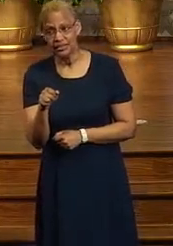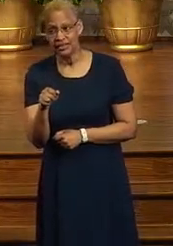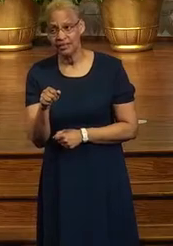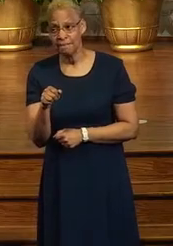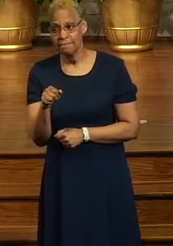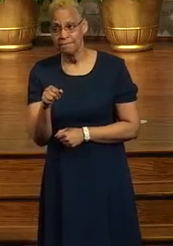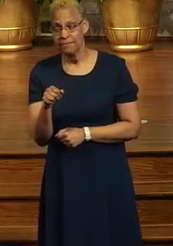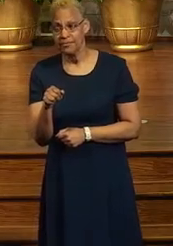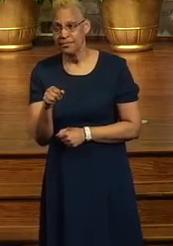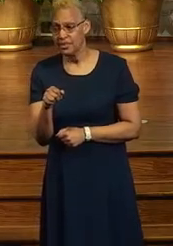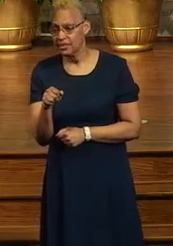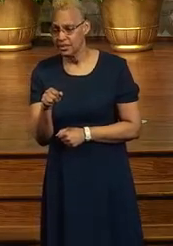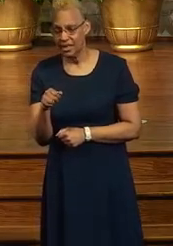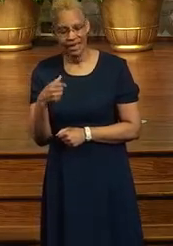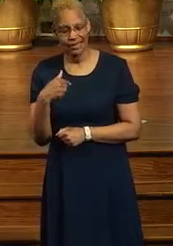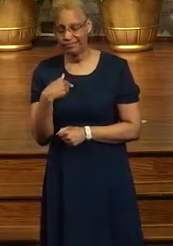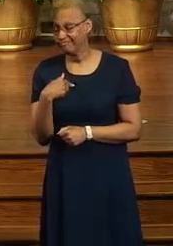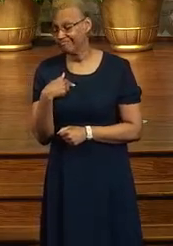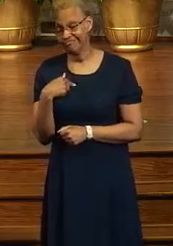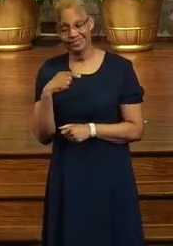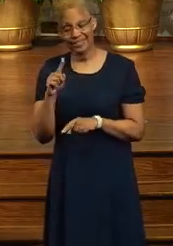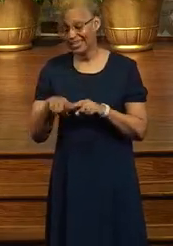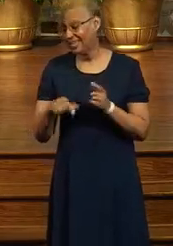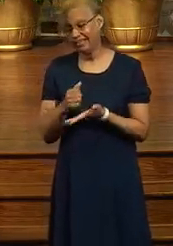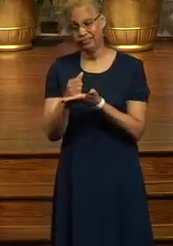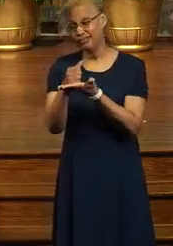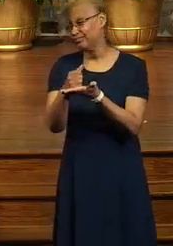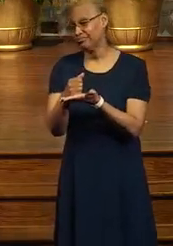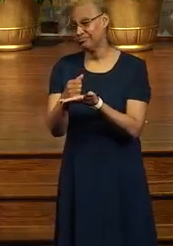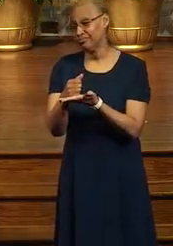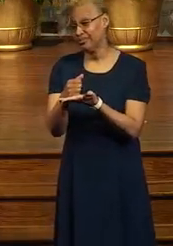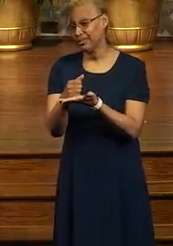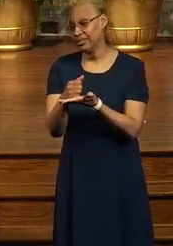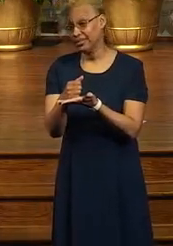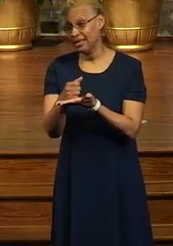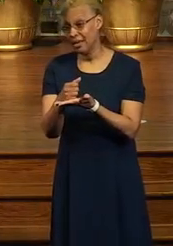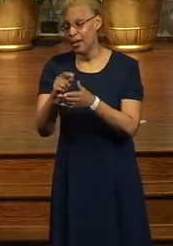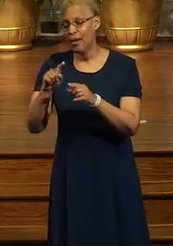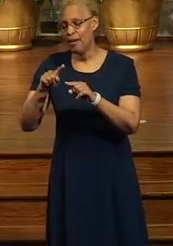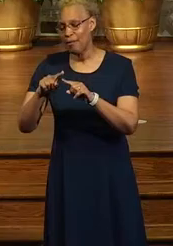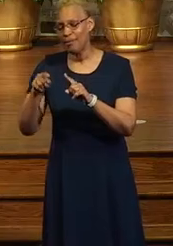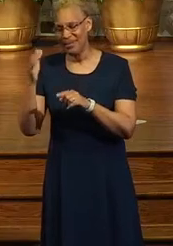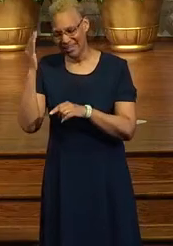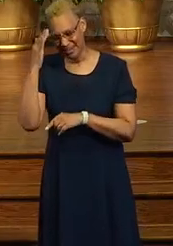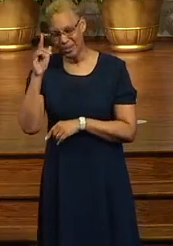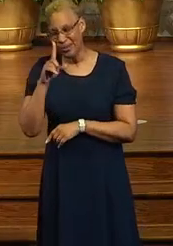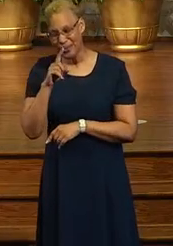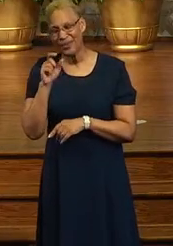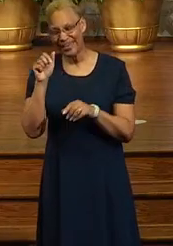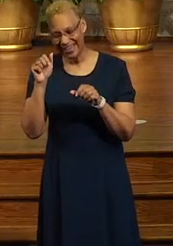And I can't help you. But I know one who can.